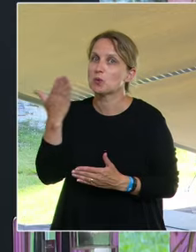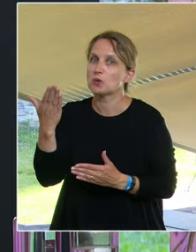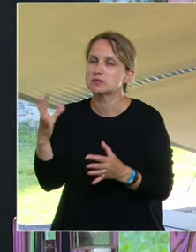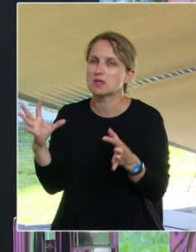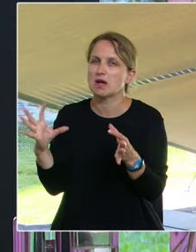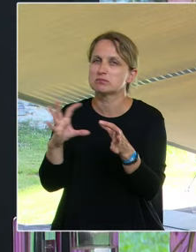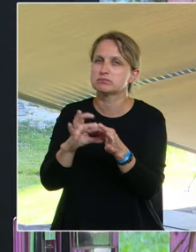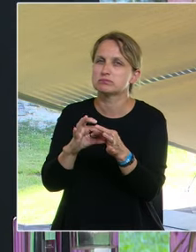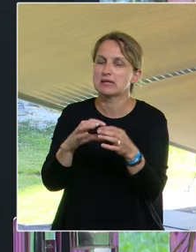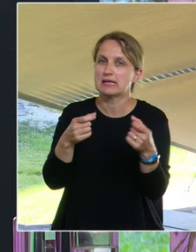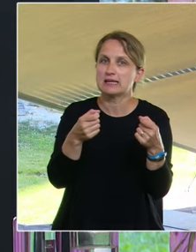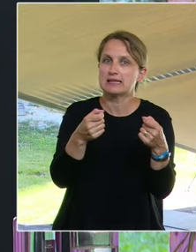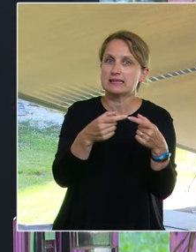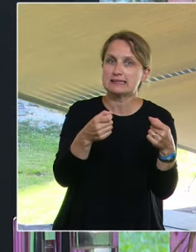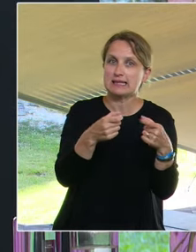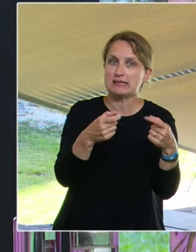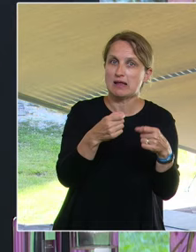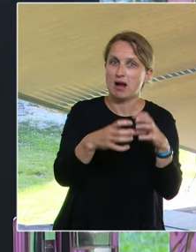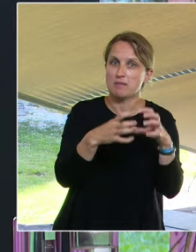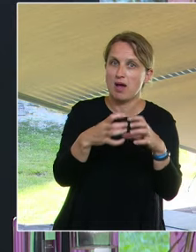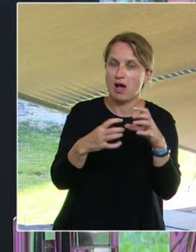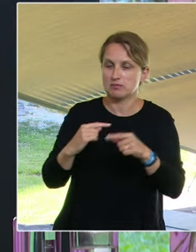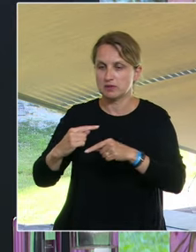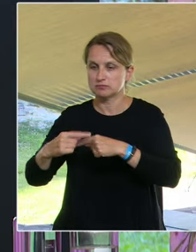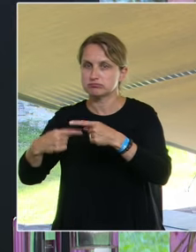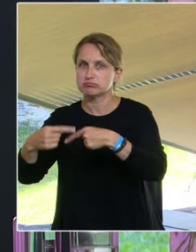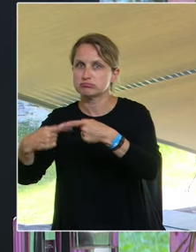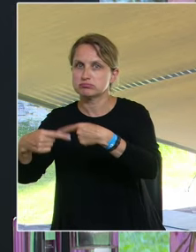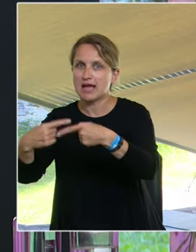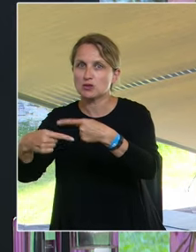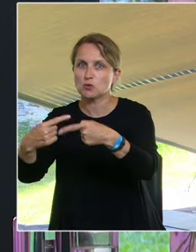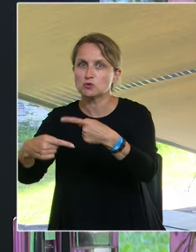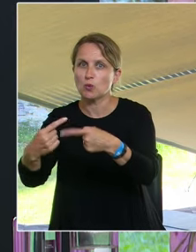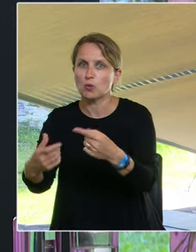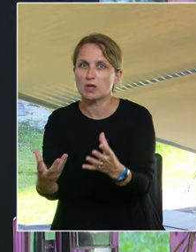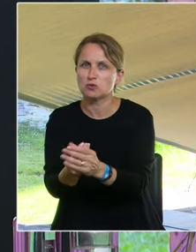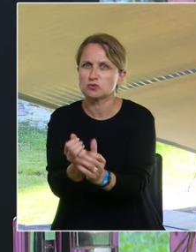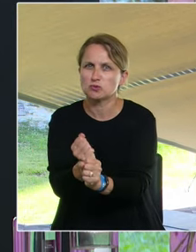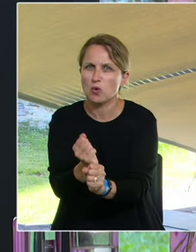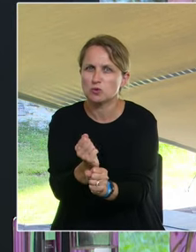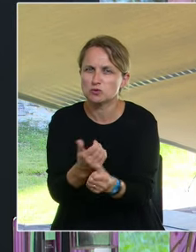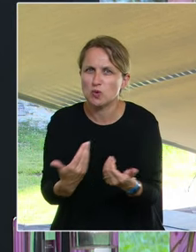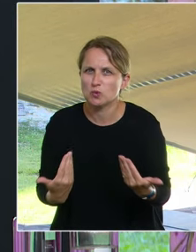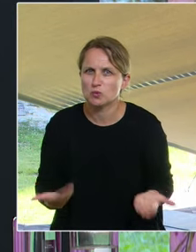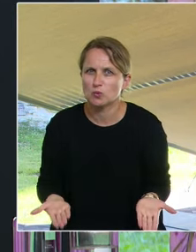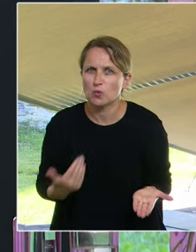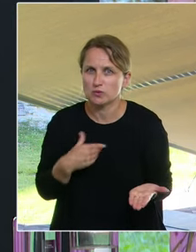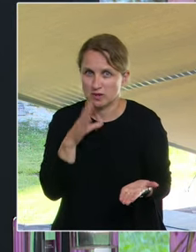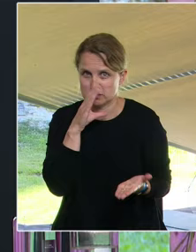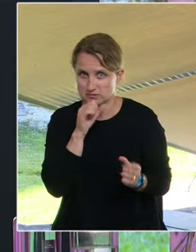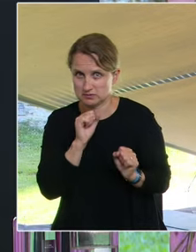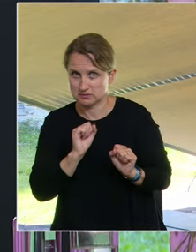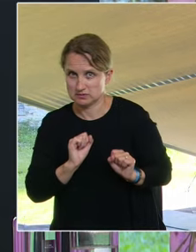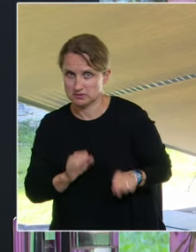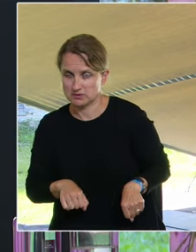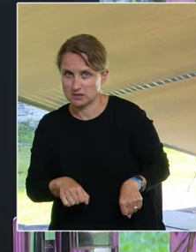of digital and sustainability you talked about. Quite often, I'd say in a classical, even in culture, there seems to be a sort of a